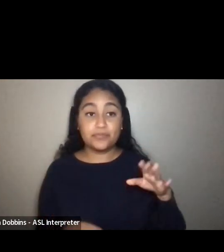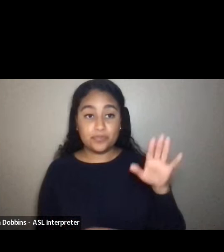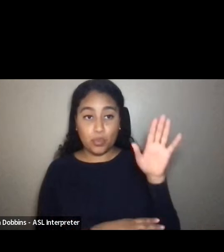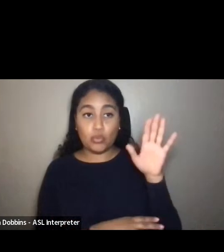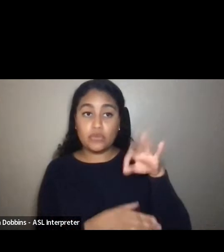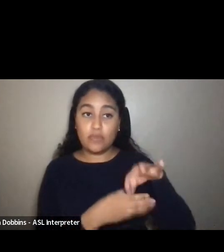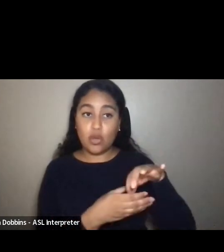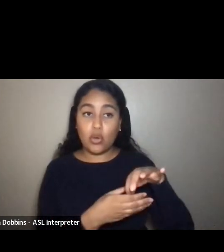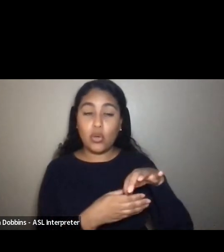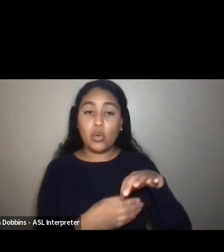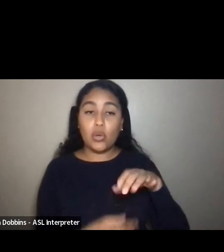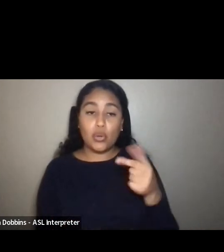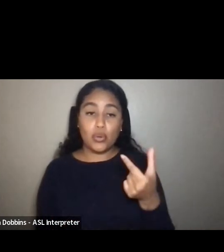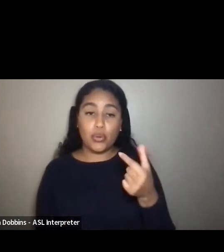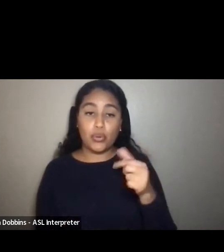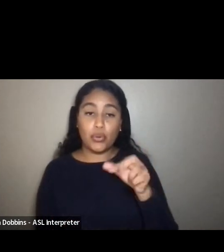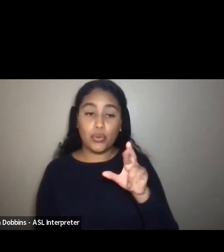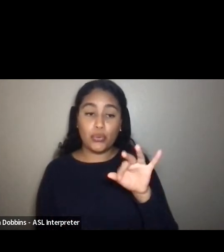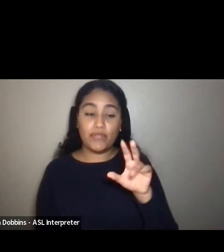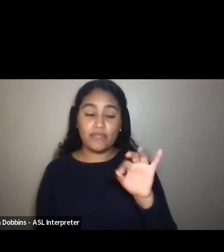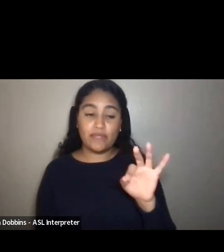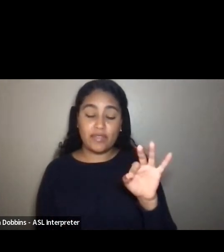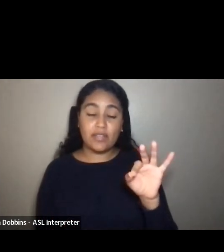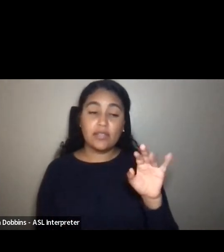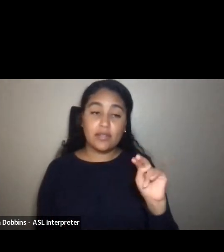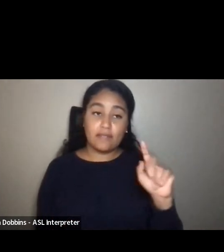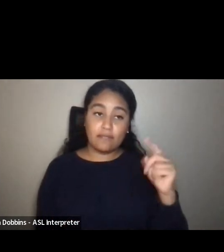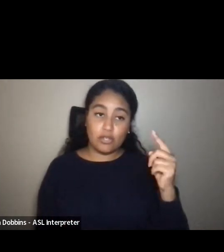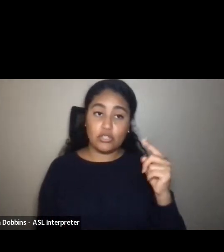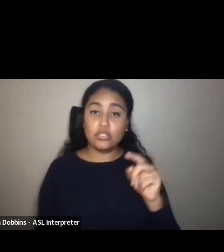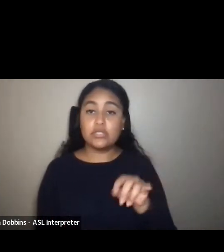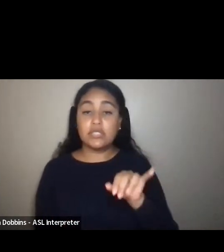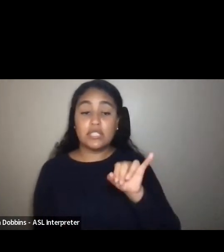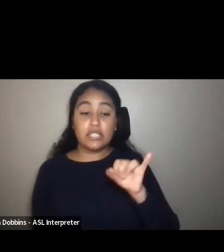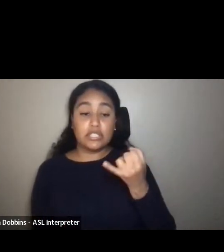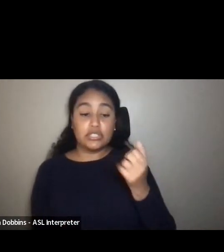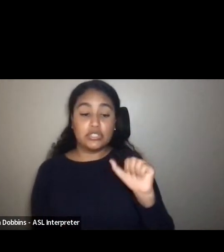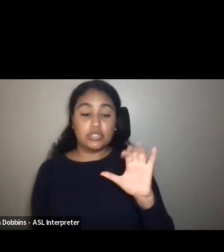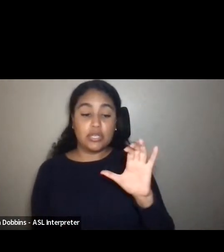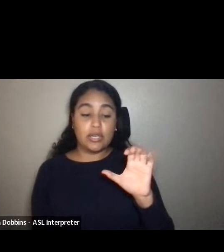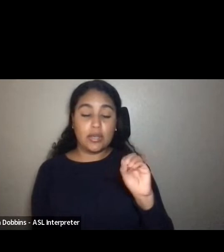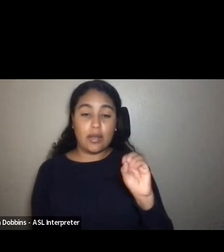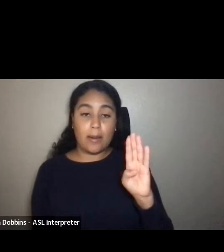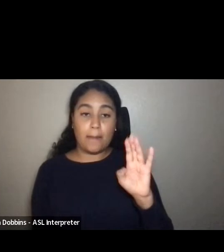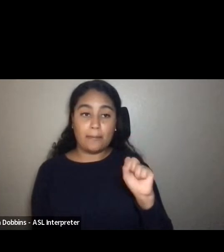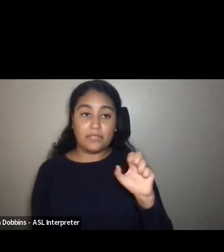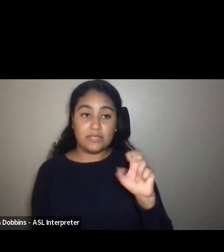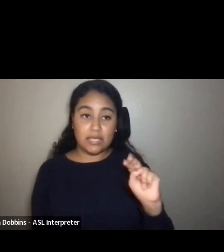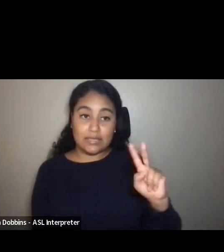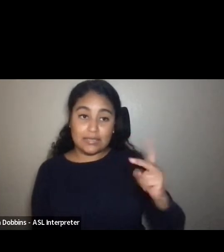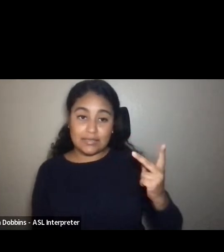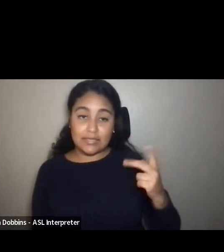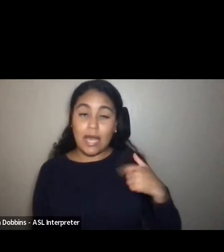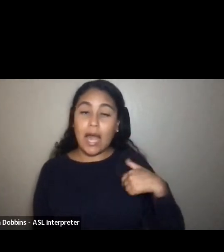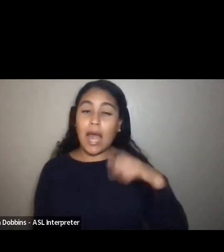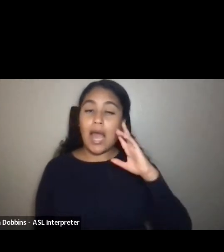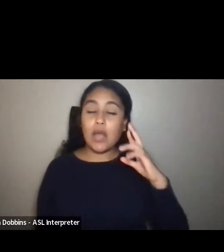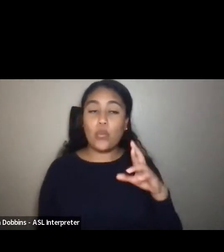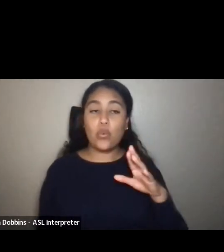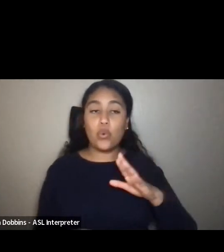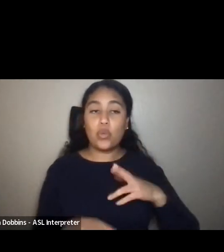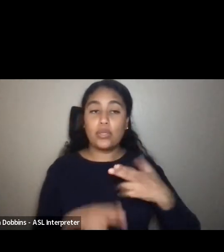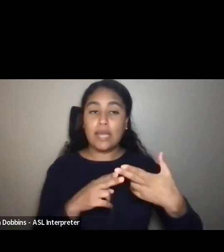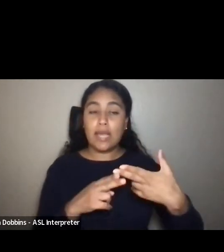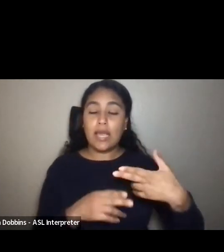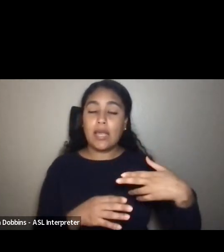by Trustee Griffin and a second by Trustee Jacobson. Can I get I'm going to do a roll call vote